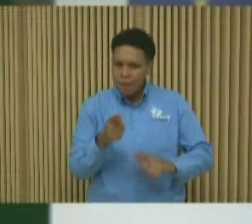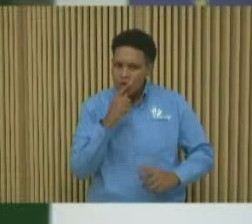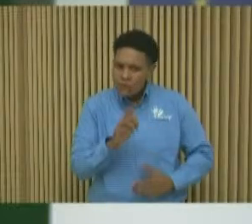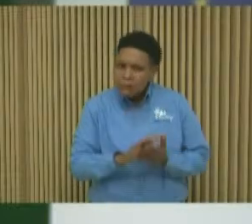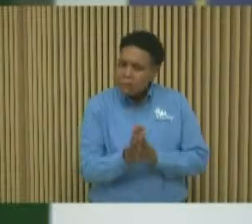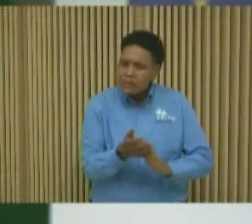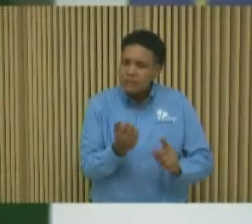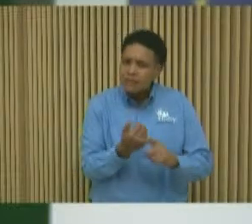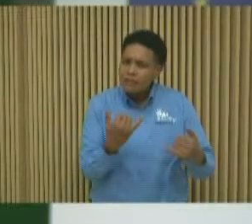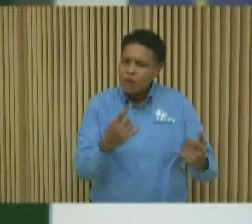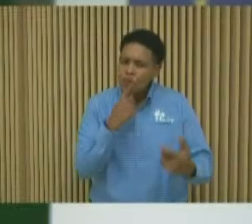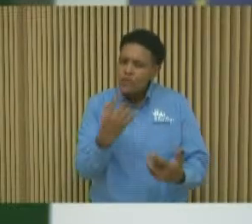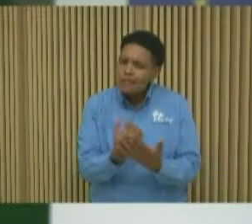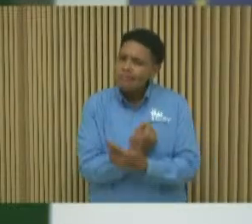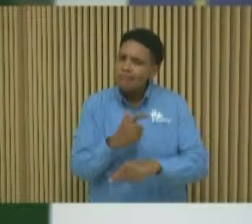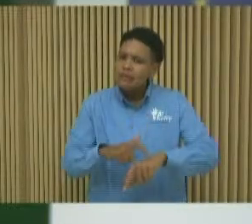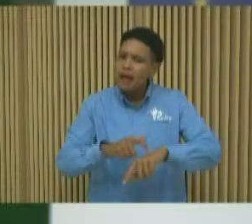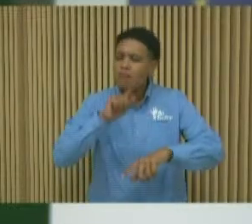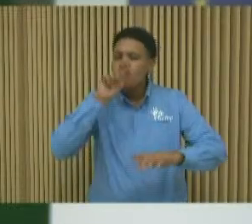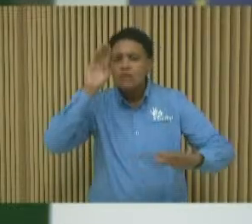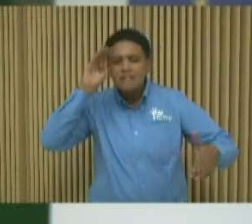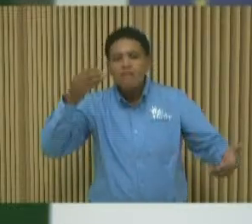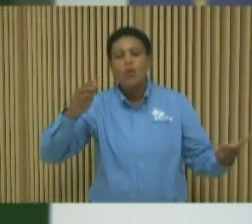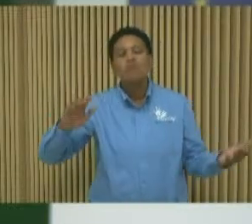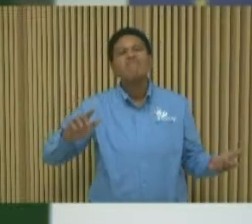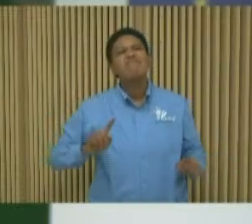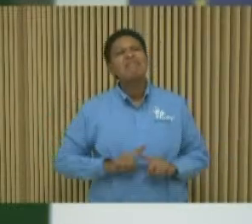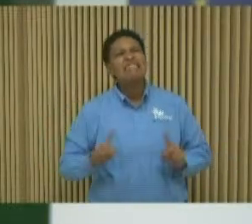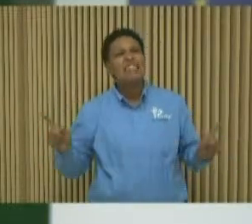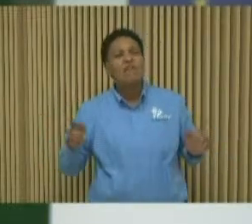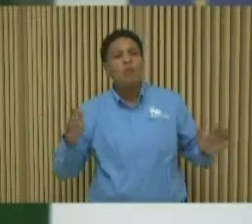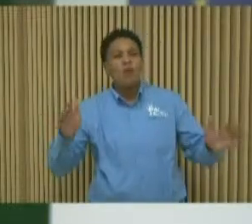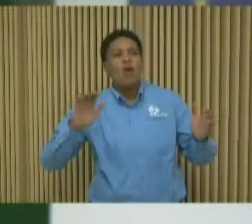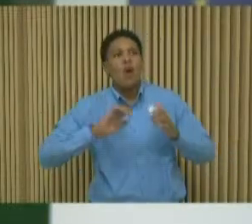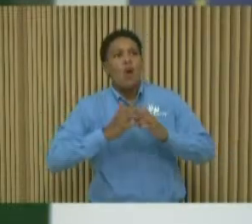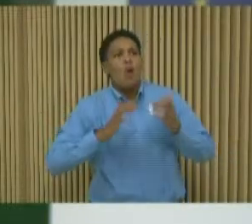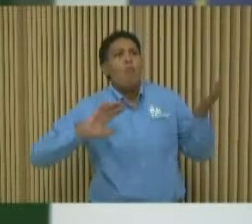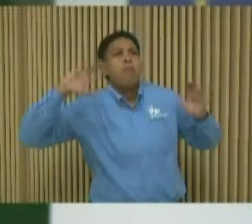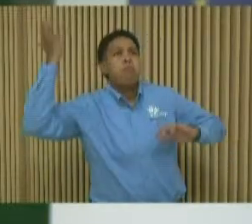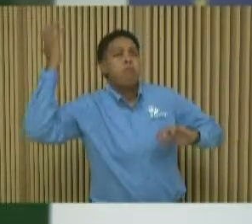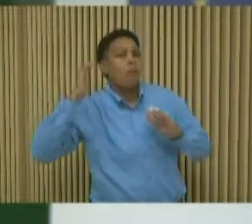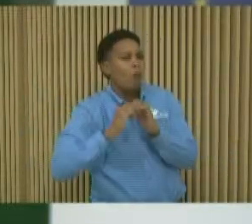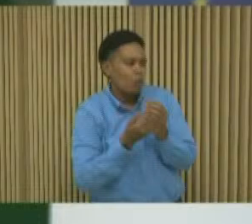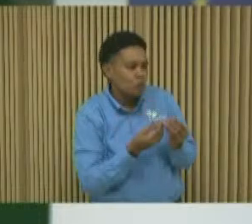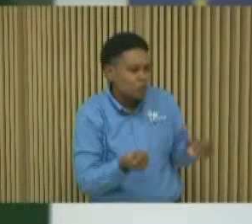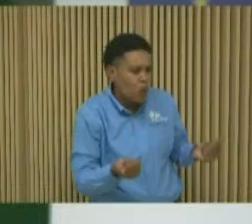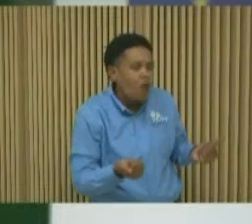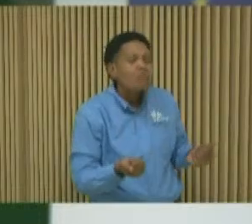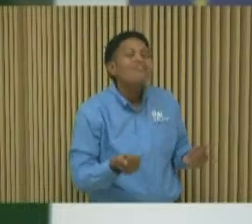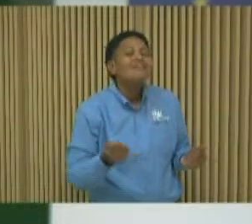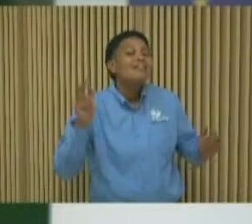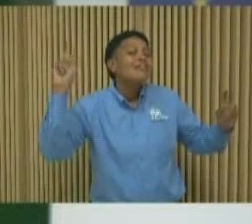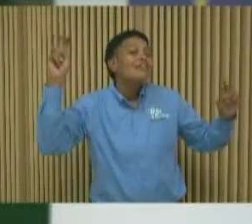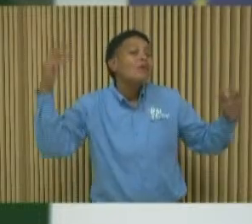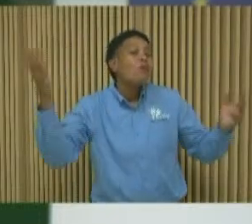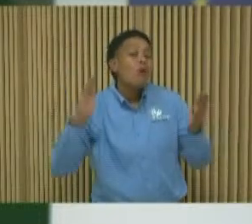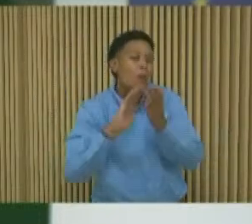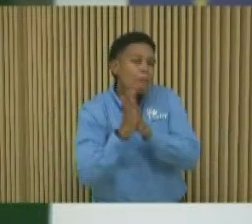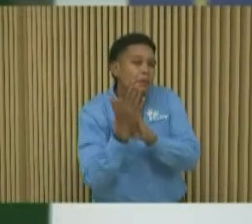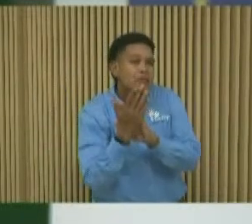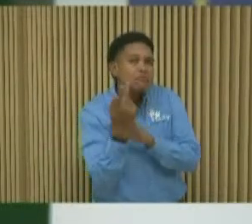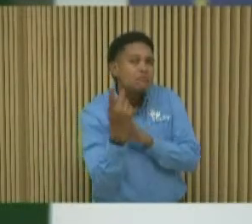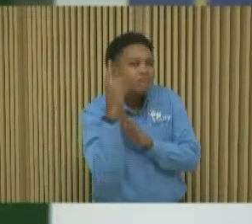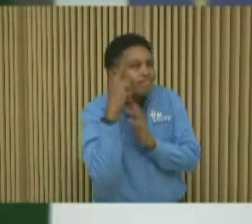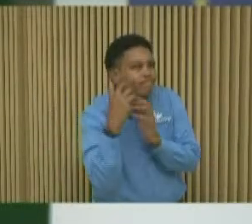opportune time for us to focus on alternative dispute resolutions under our theme, Finding Peaceful Solutions Together. Now, Minister